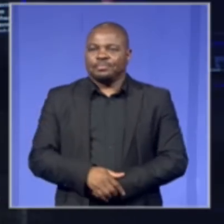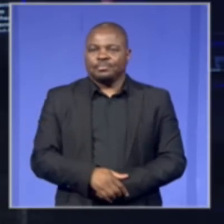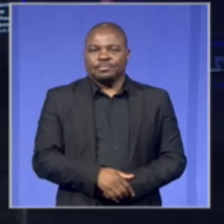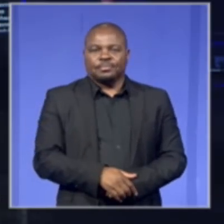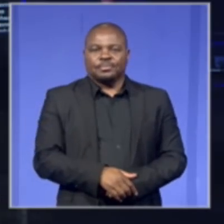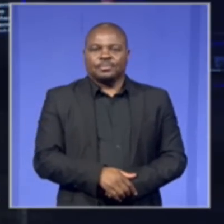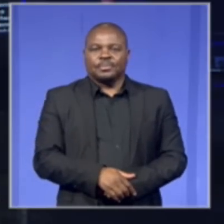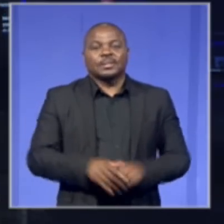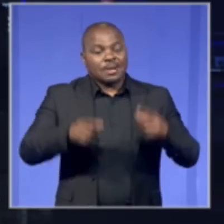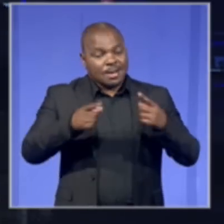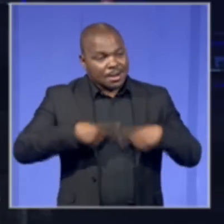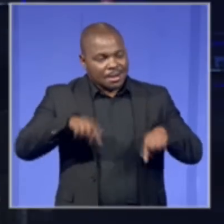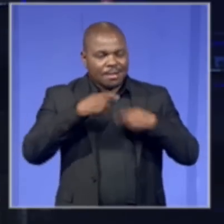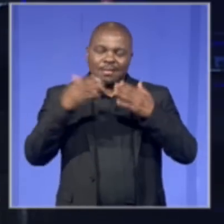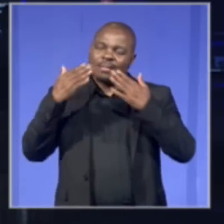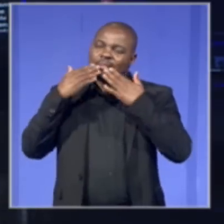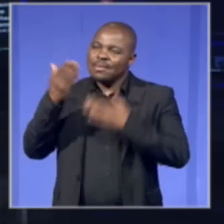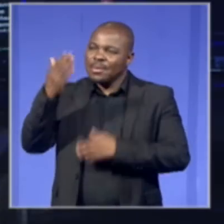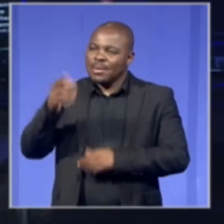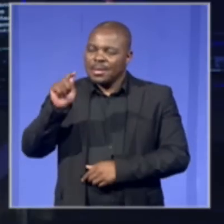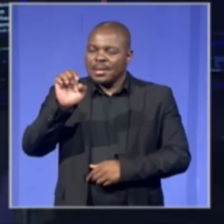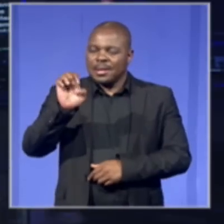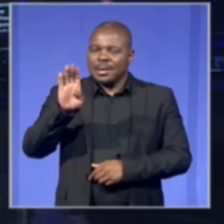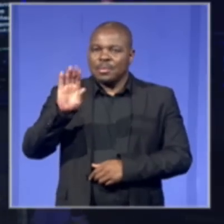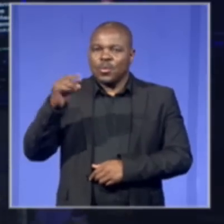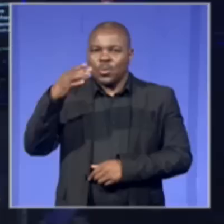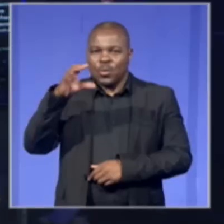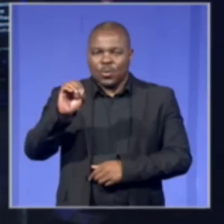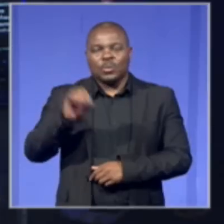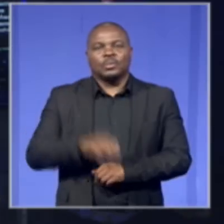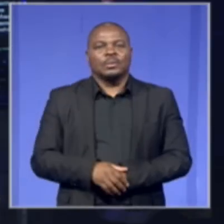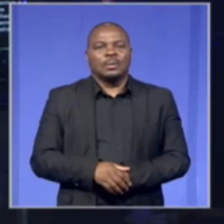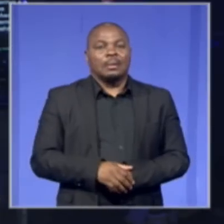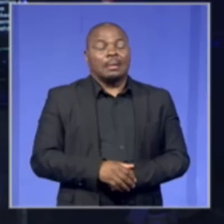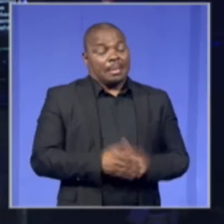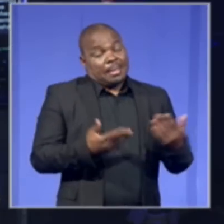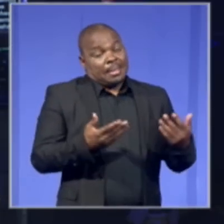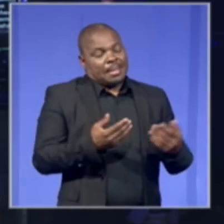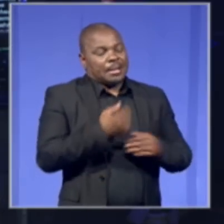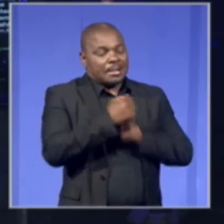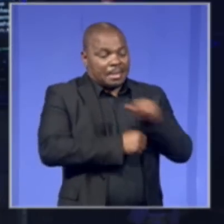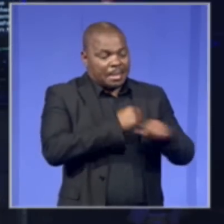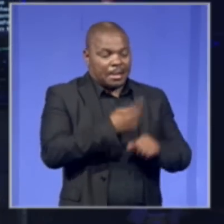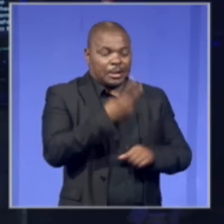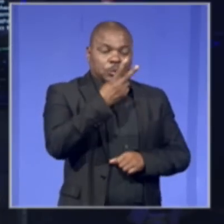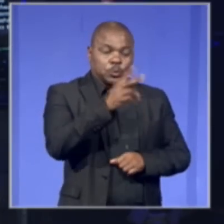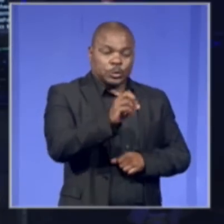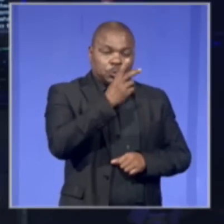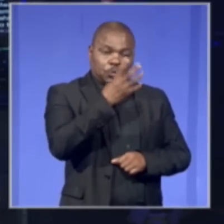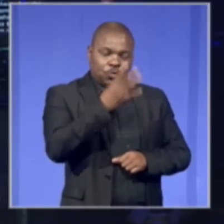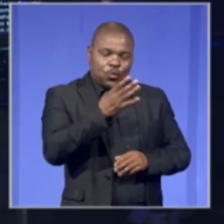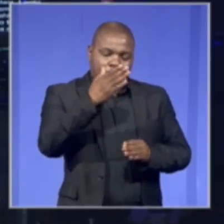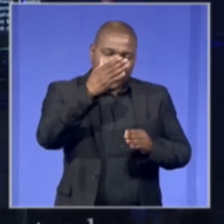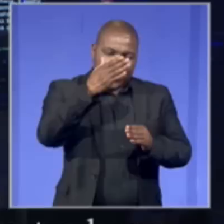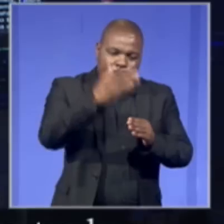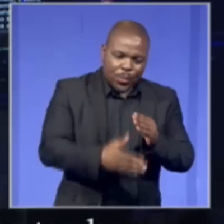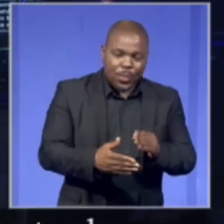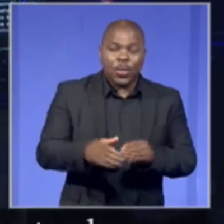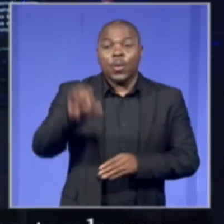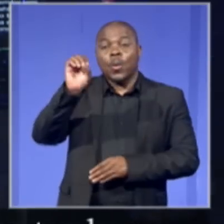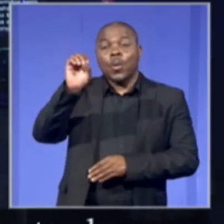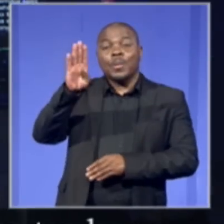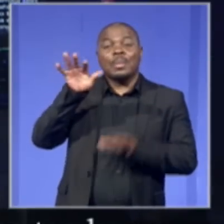re a leboga Tebogo ho sa le jwalo ha selemo sa 2024 se phethelwa baahi ba Bloemfontein